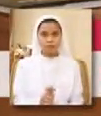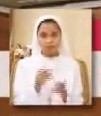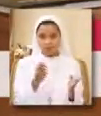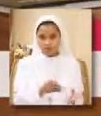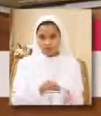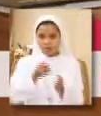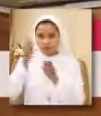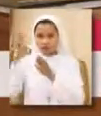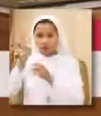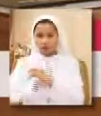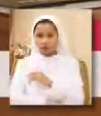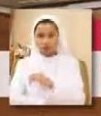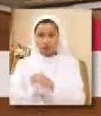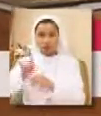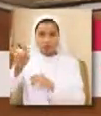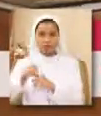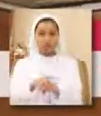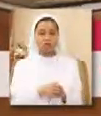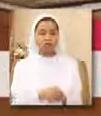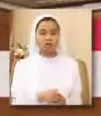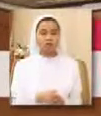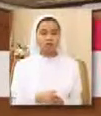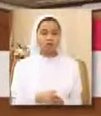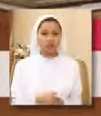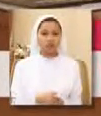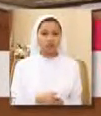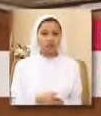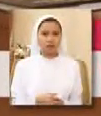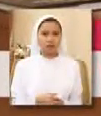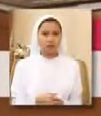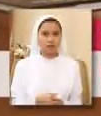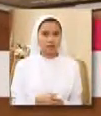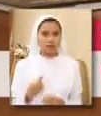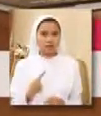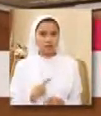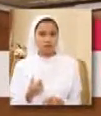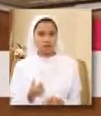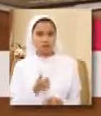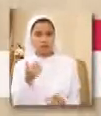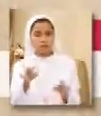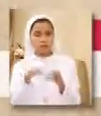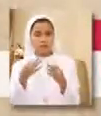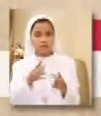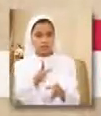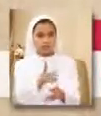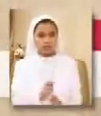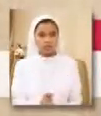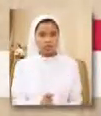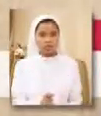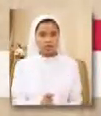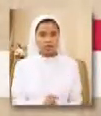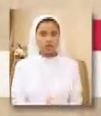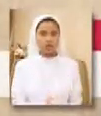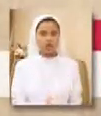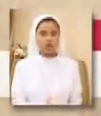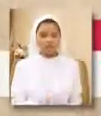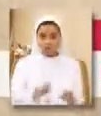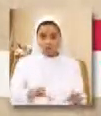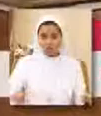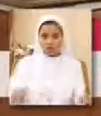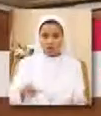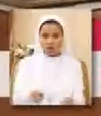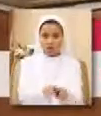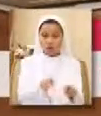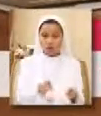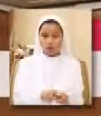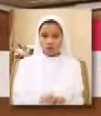brought out, sister. Yes, the parents come, the adoptive parents come for them. Yeah. These children actually are up for adoption, Bishop. And yeah, but you have